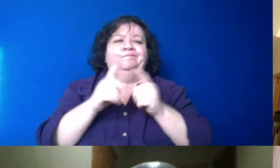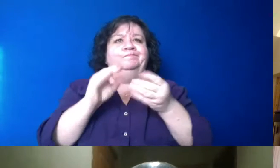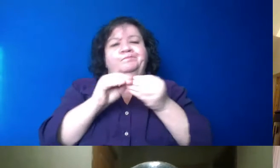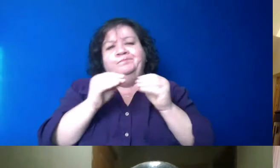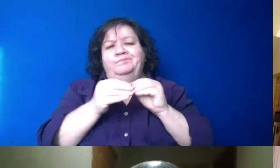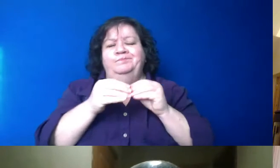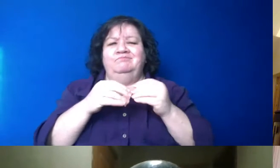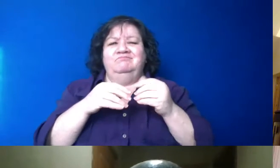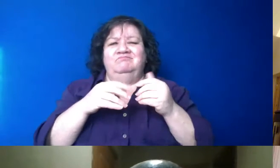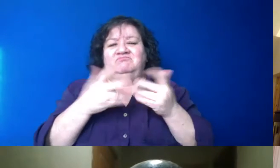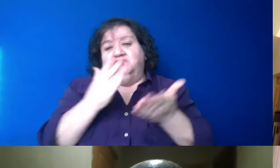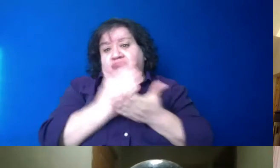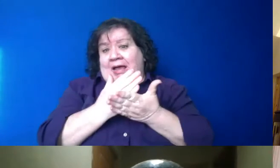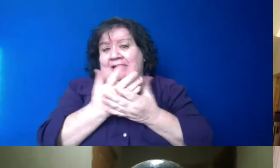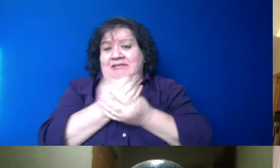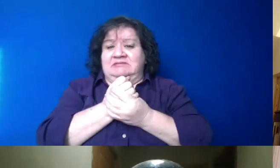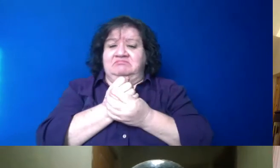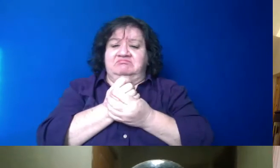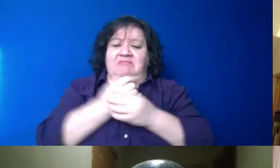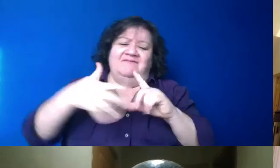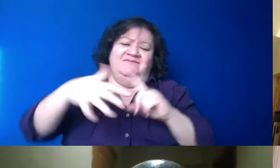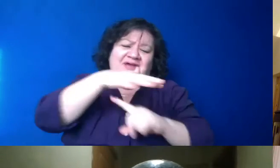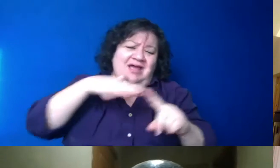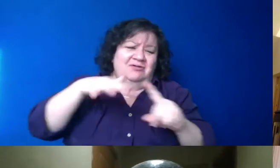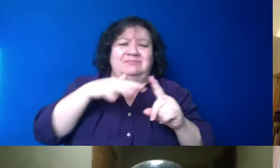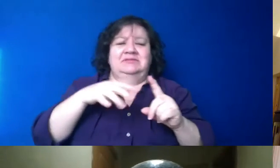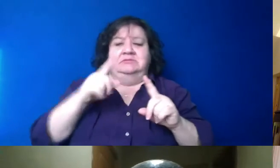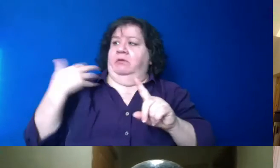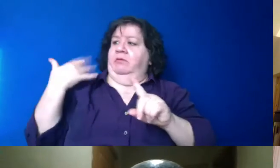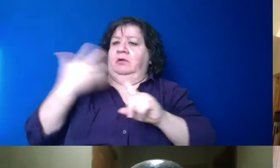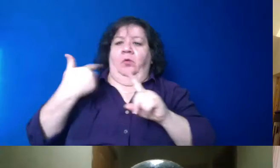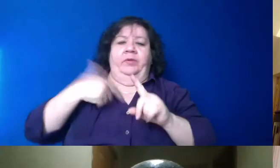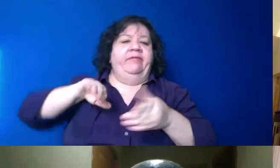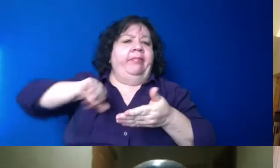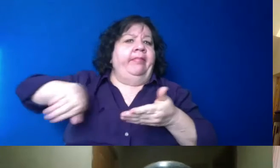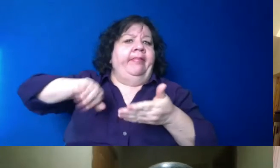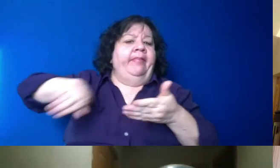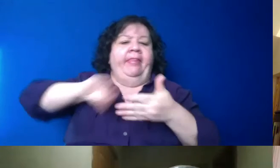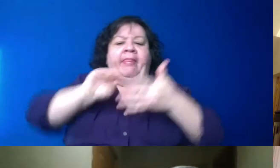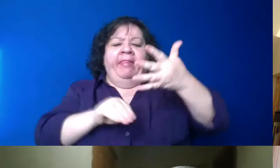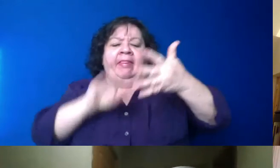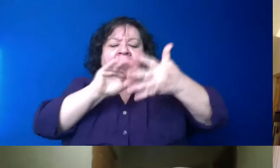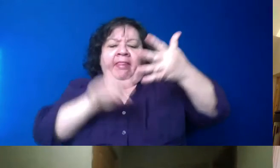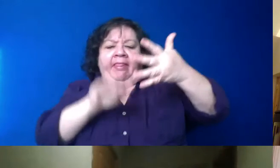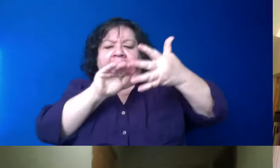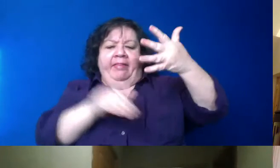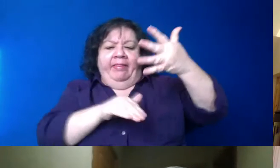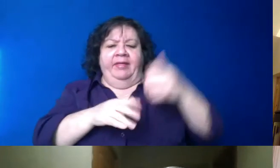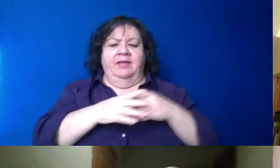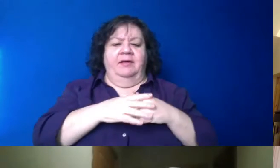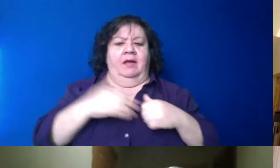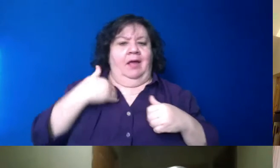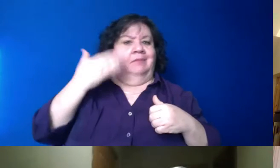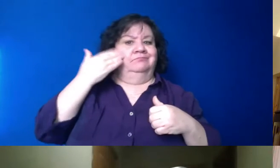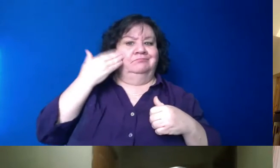mindful of the World Bank report this summer that pointed to the ease with